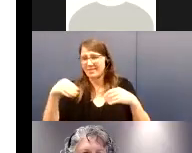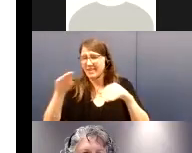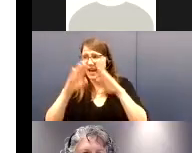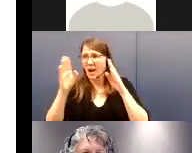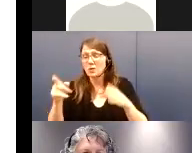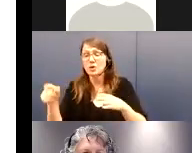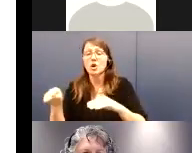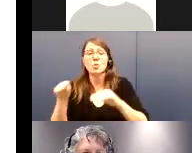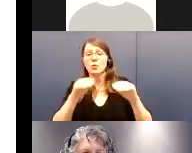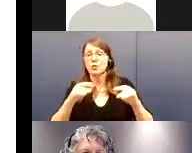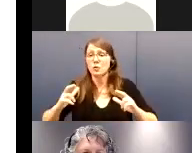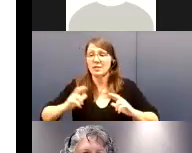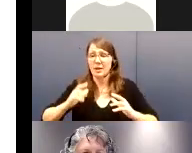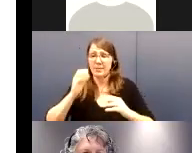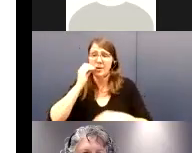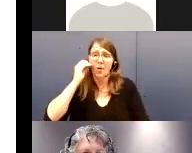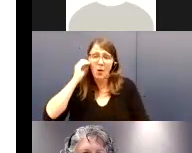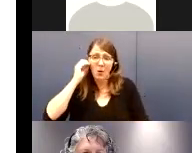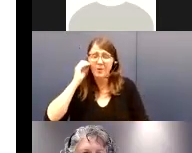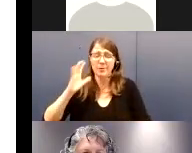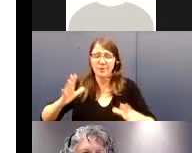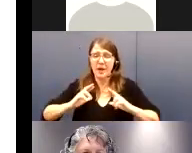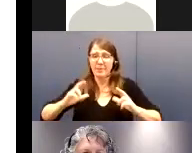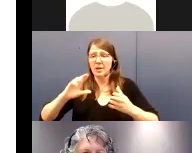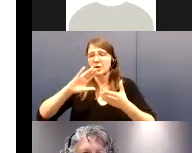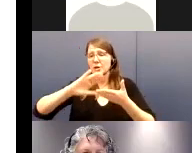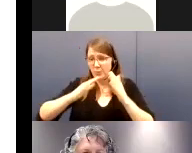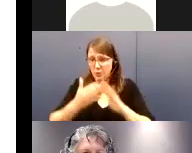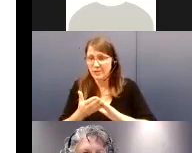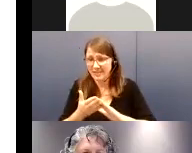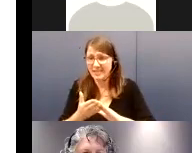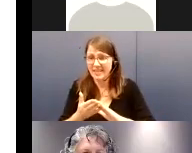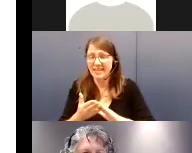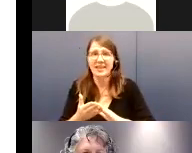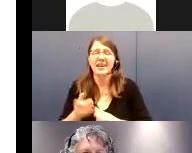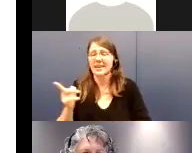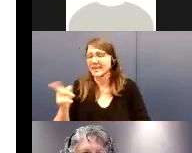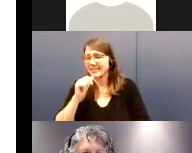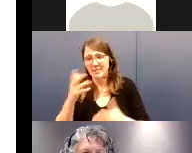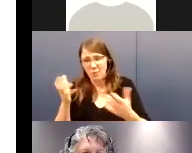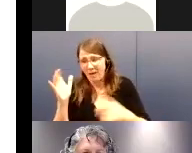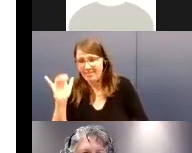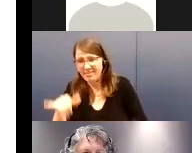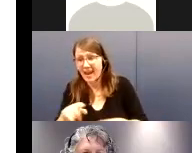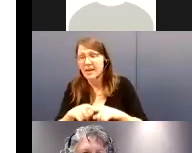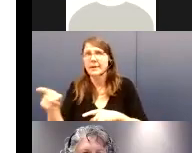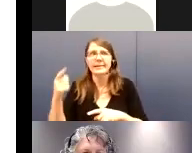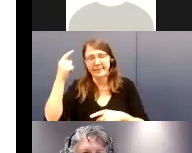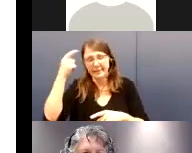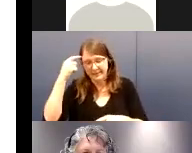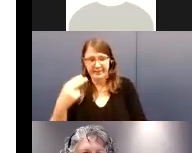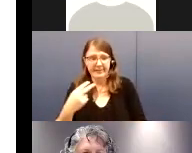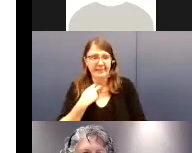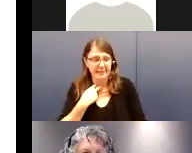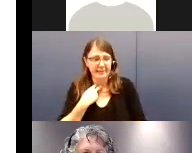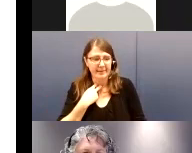way, because this child was just felt they were entitled. And as long as they stayed in that house would be there, and the money would come to them